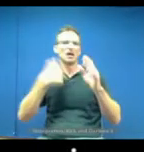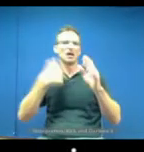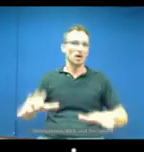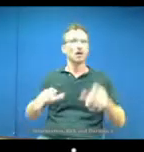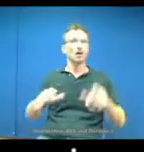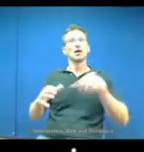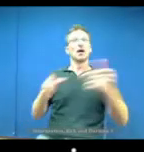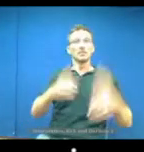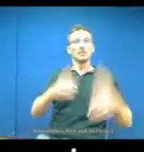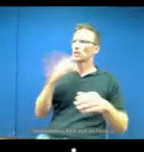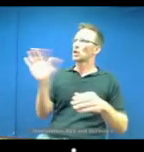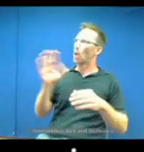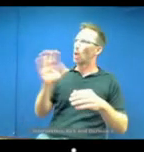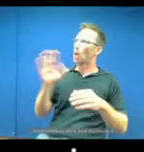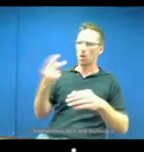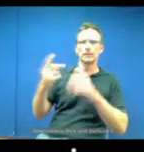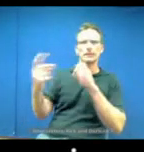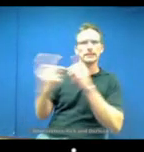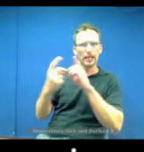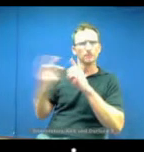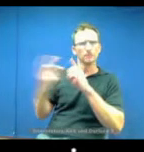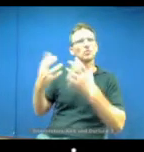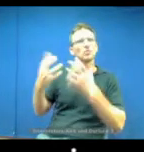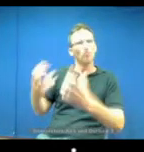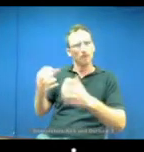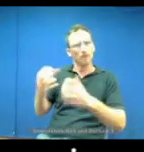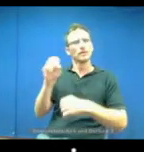it, how you would sign those two